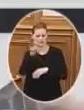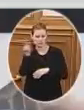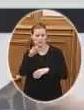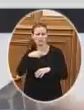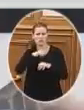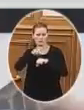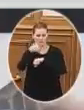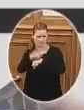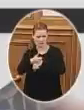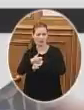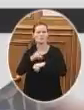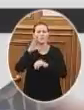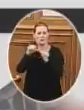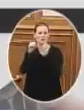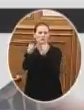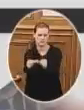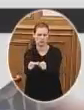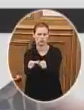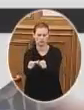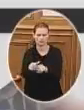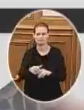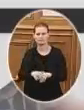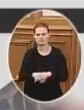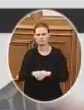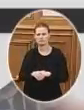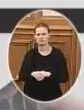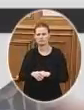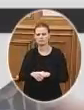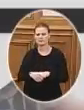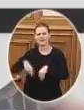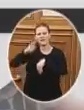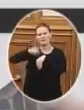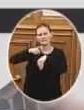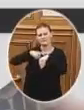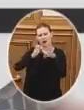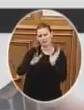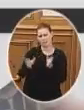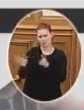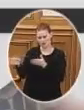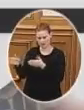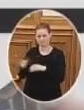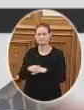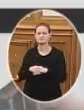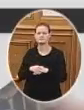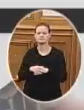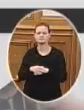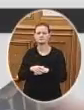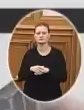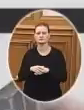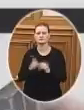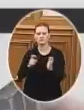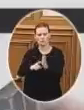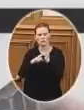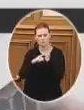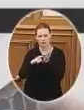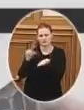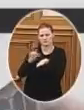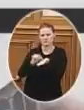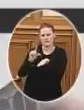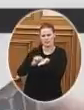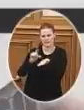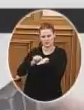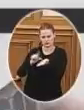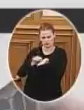The timeline for the People Plan includes the preparation and the publication of the preliminary draft, which was by agreement